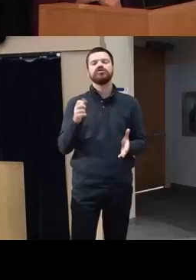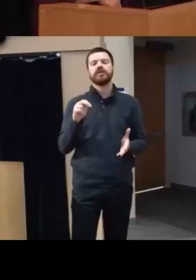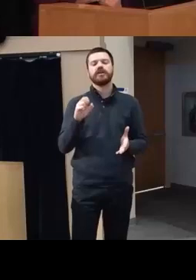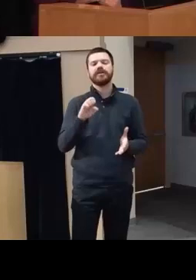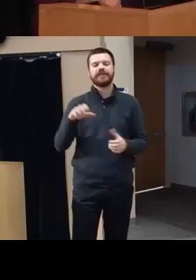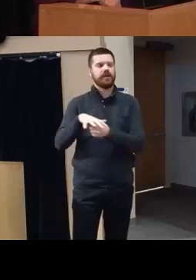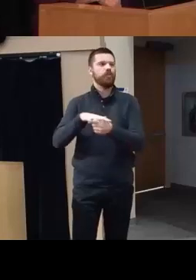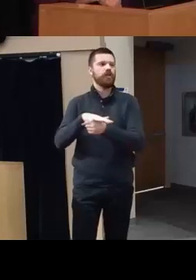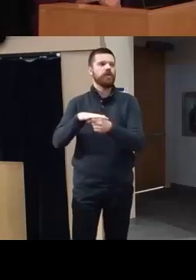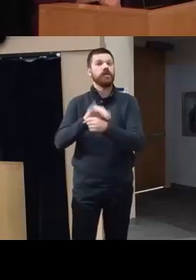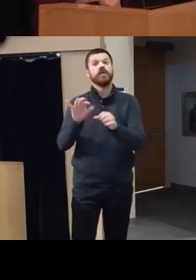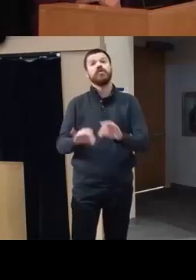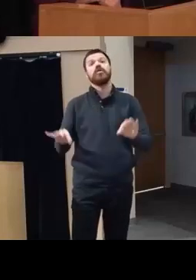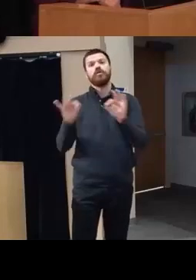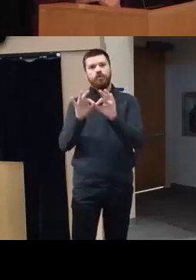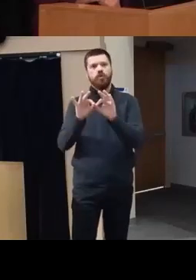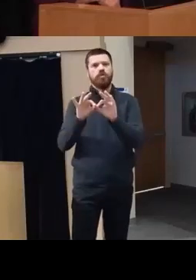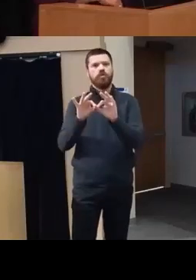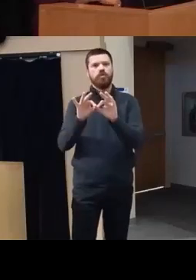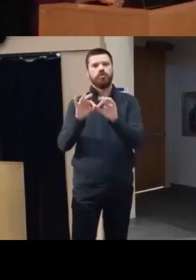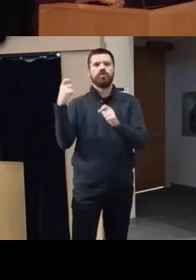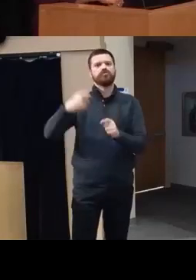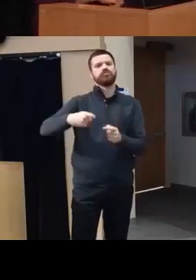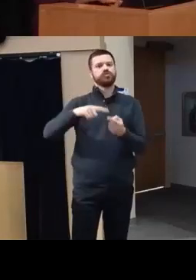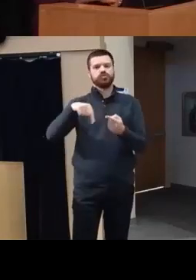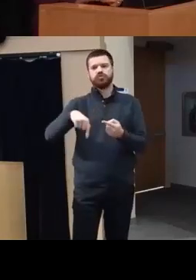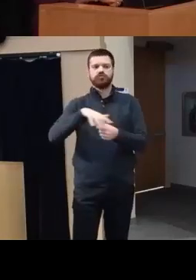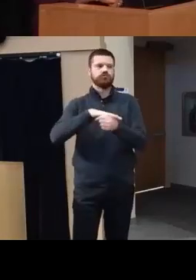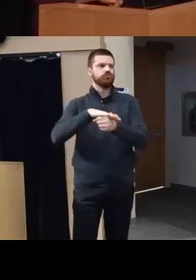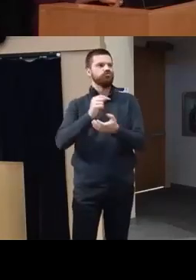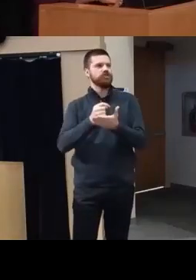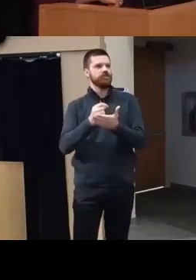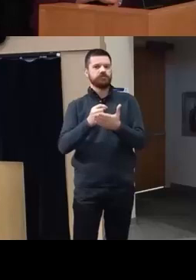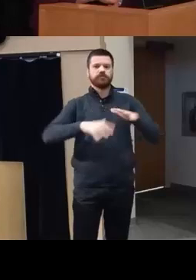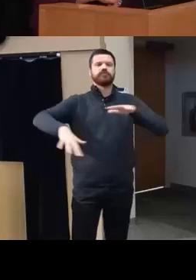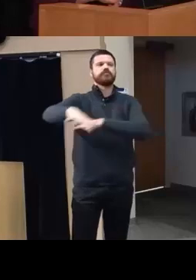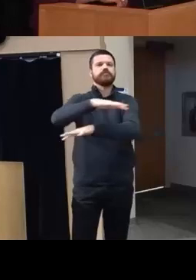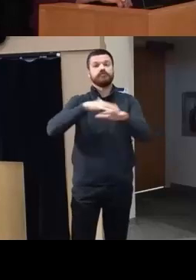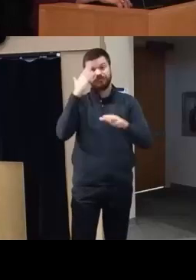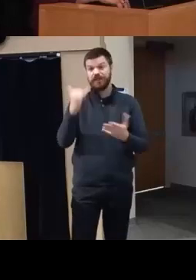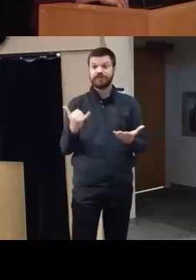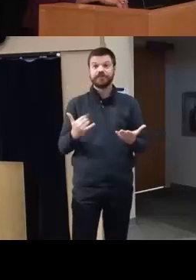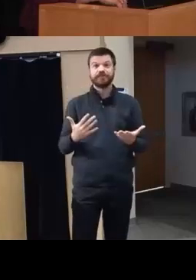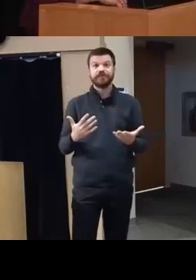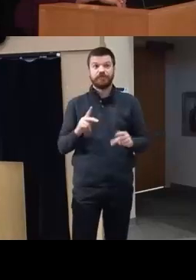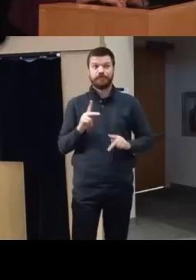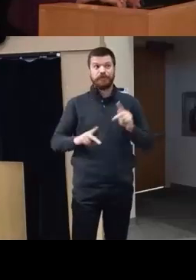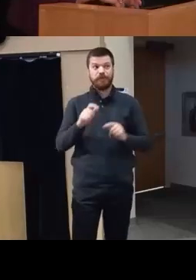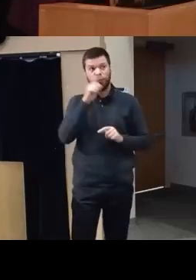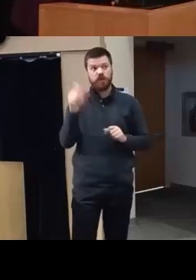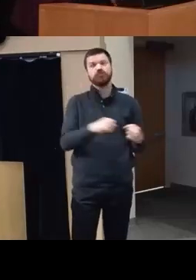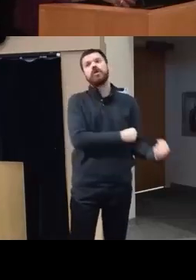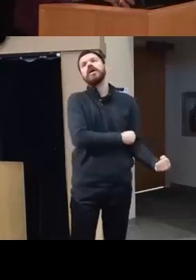County. So that's been an important contribution to the local treatment landscape because people don't have